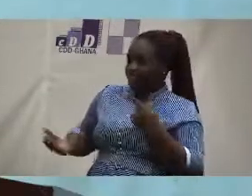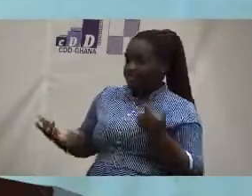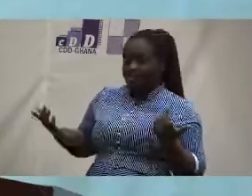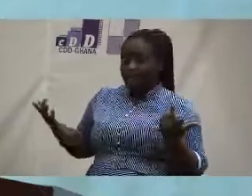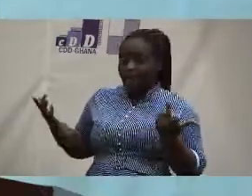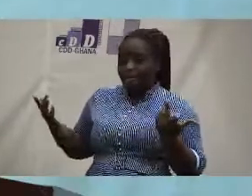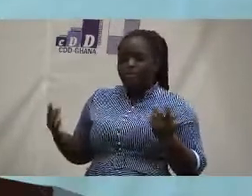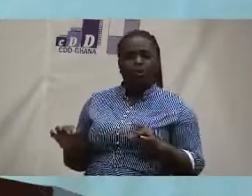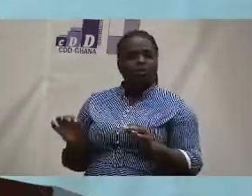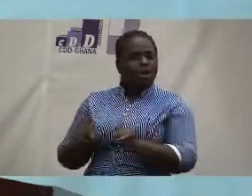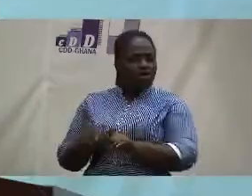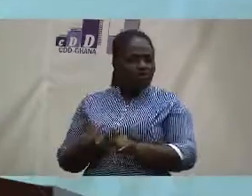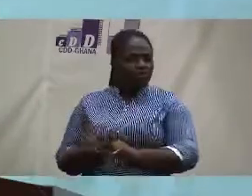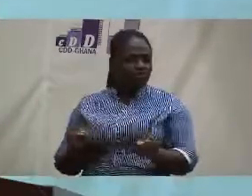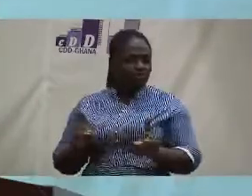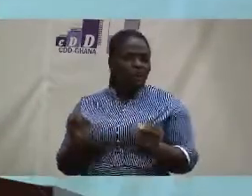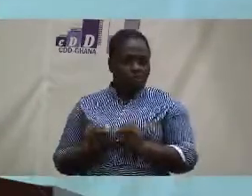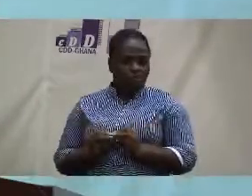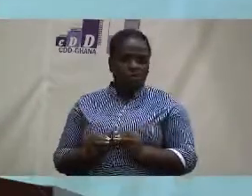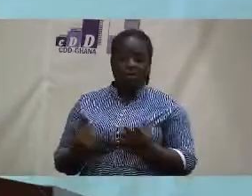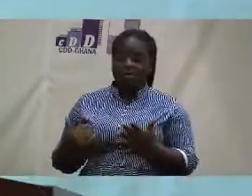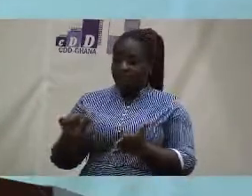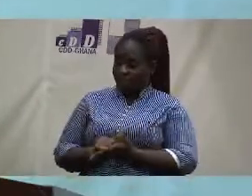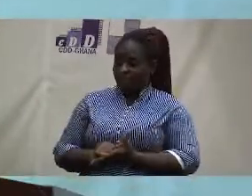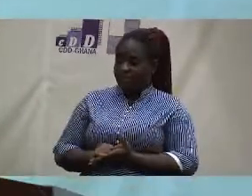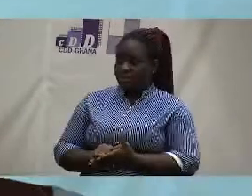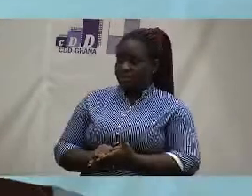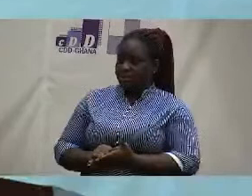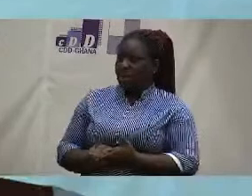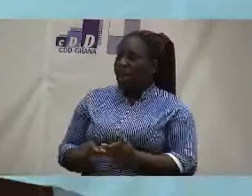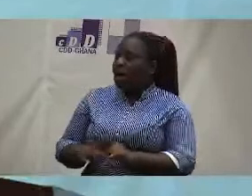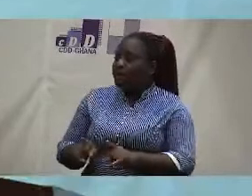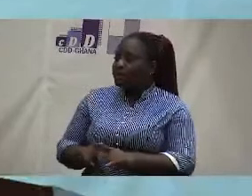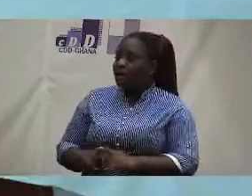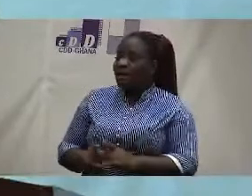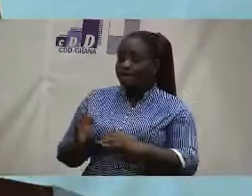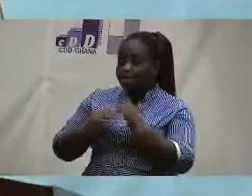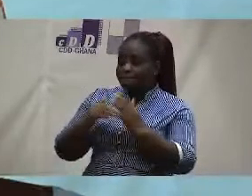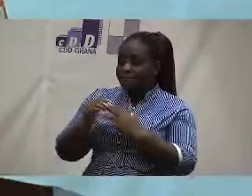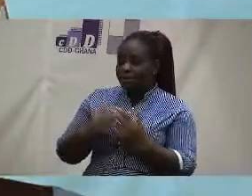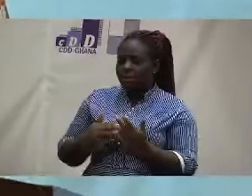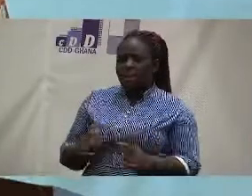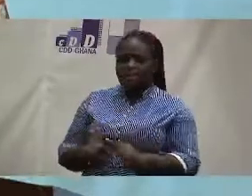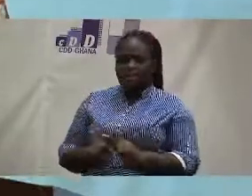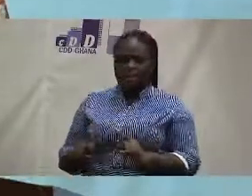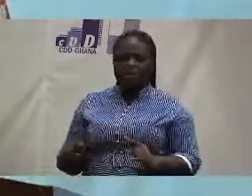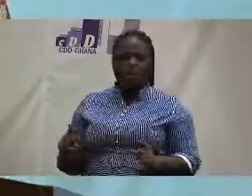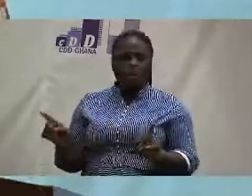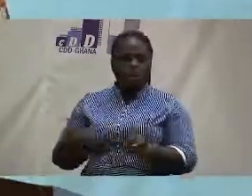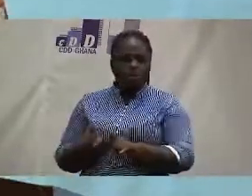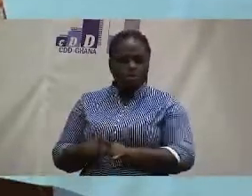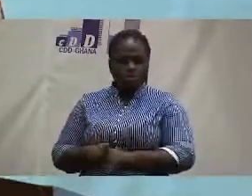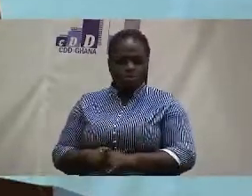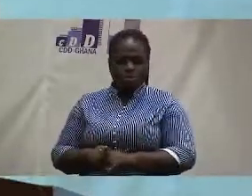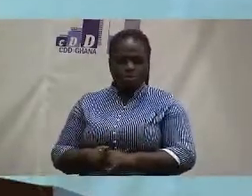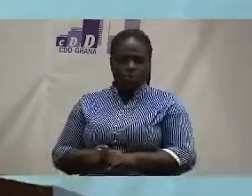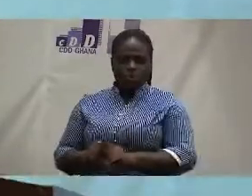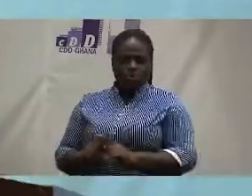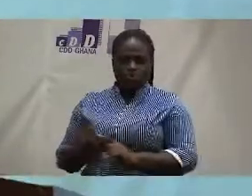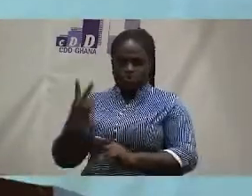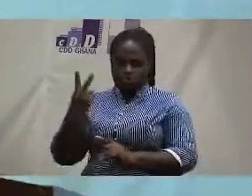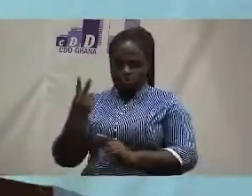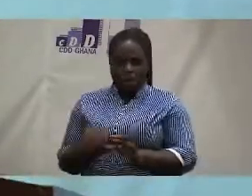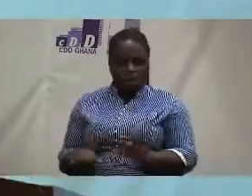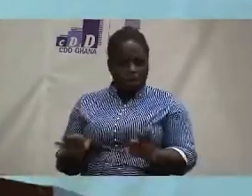of. We have to do more of that while building legitimacy. But we have to confront two and very